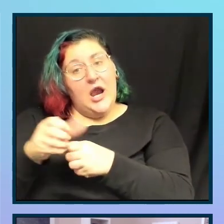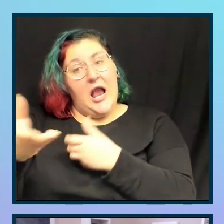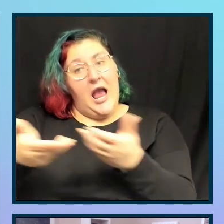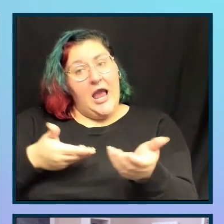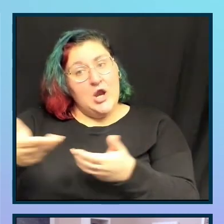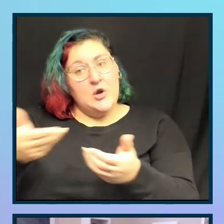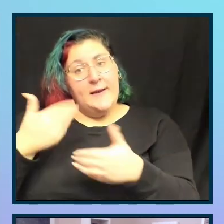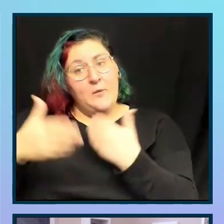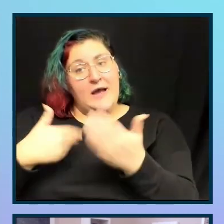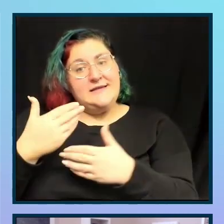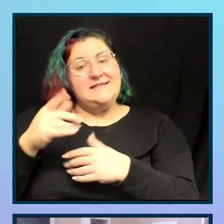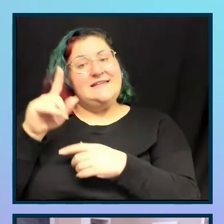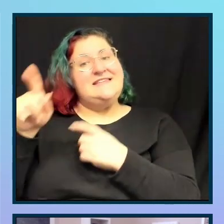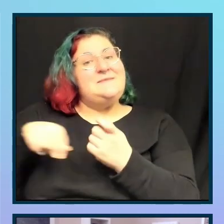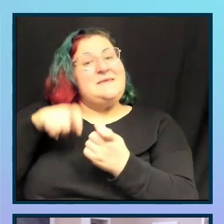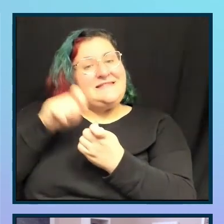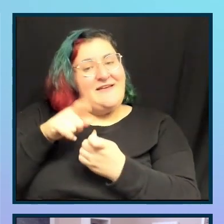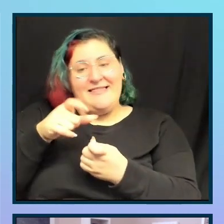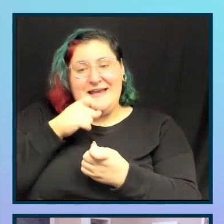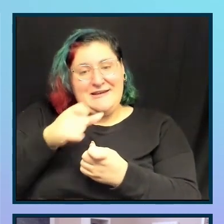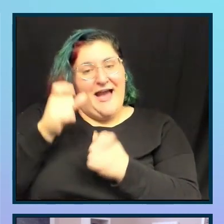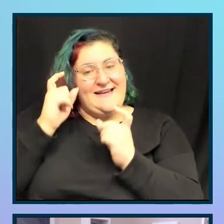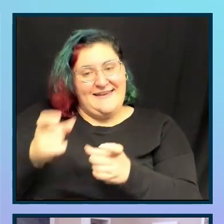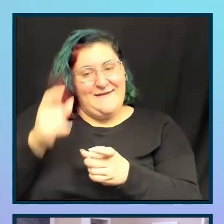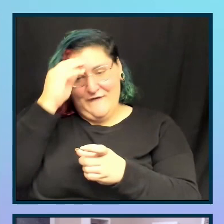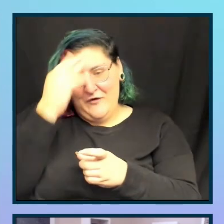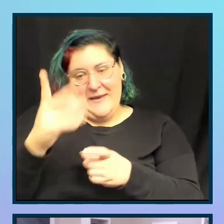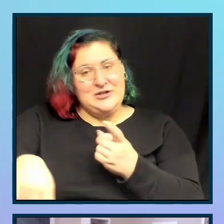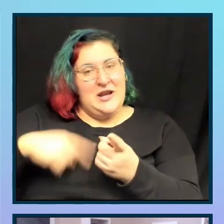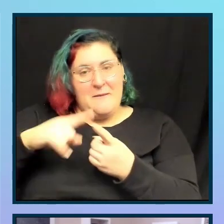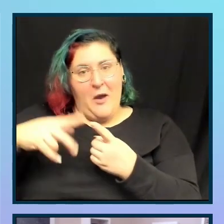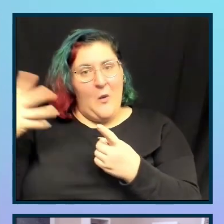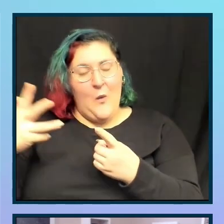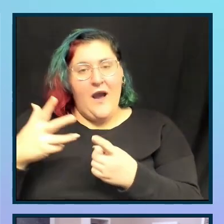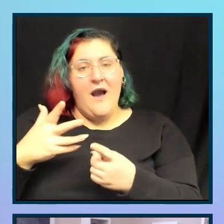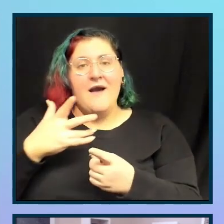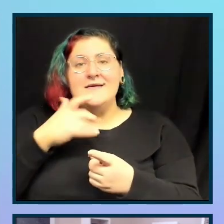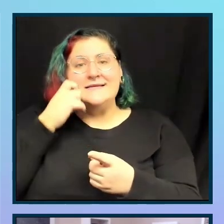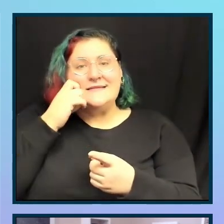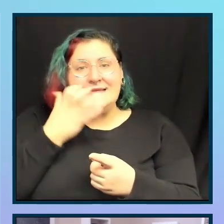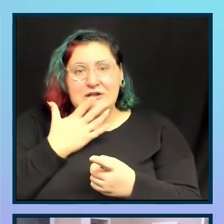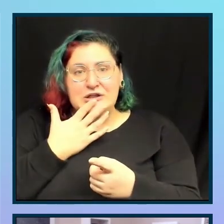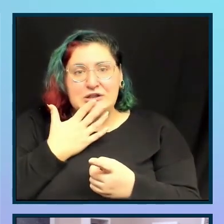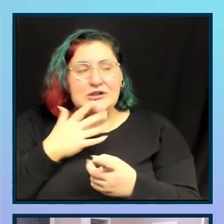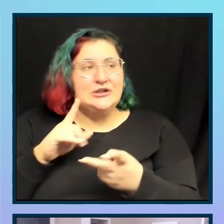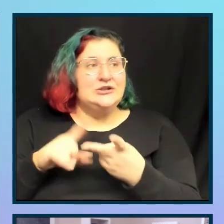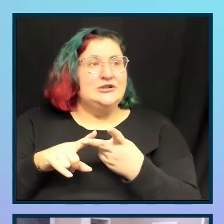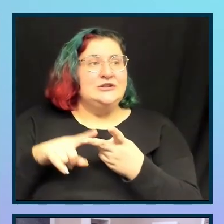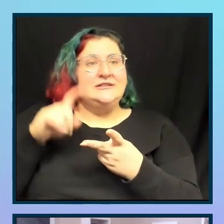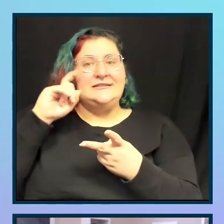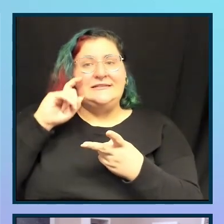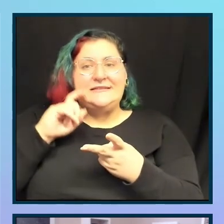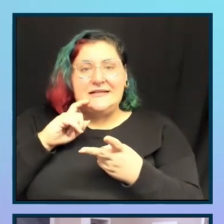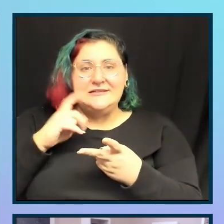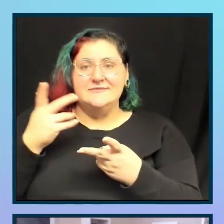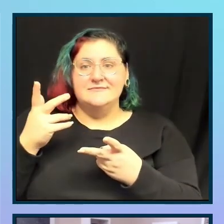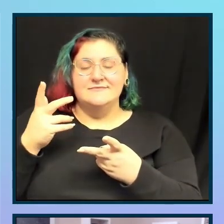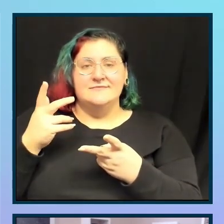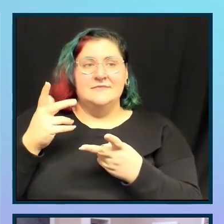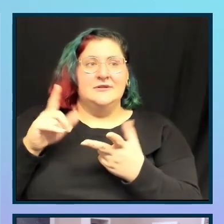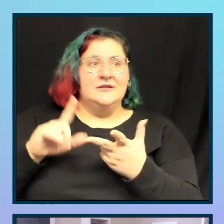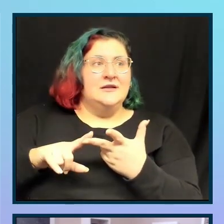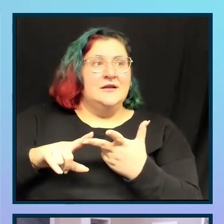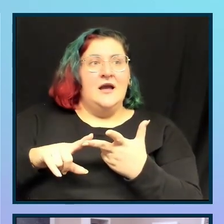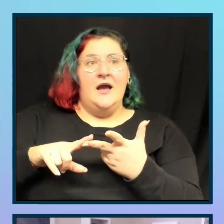specifically not given data about ethnicity. They were specifically not given data about sexual orientation or about